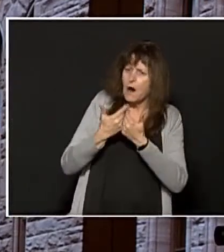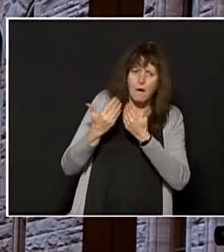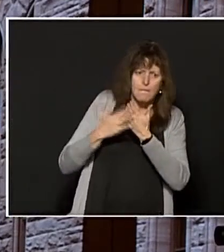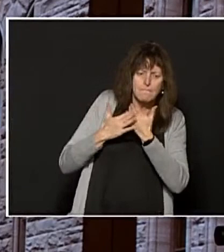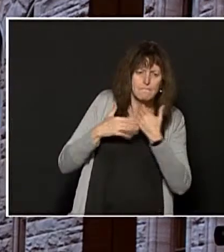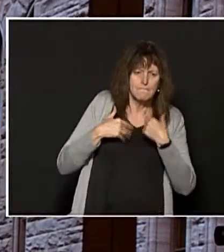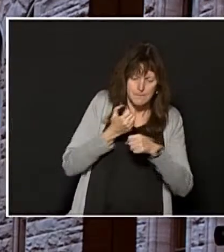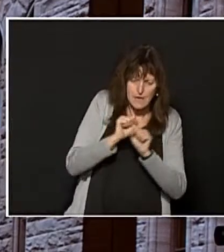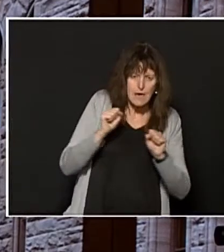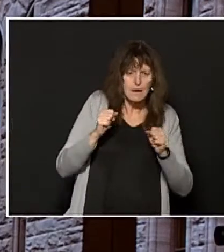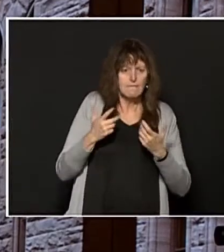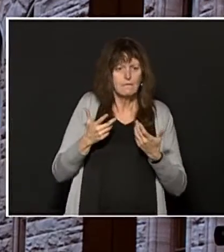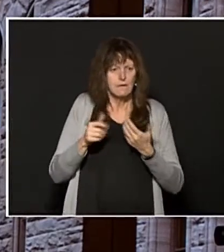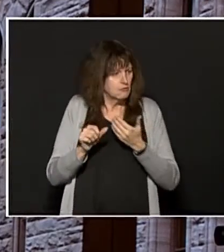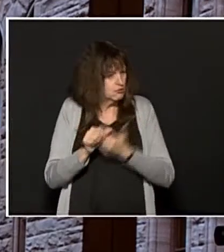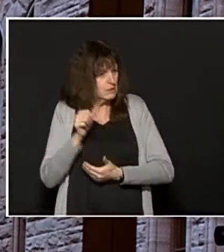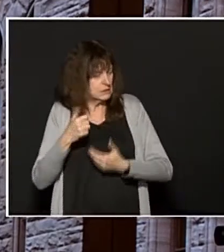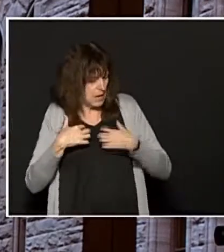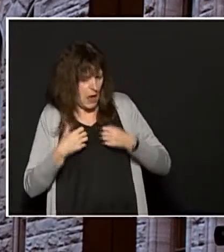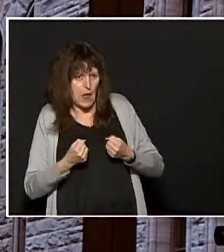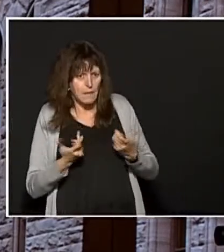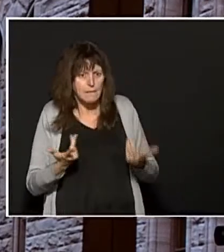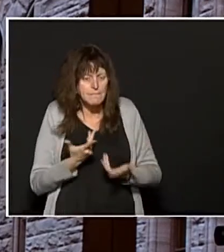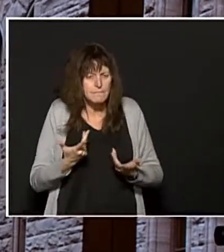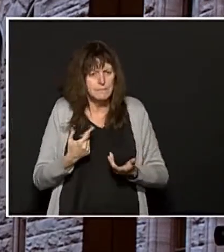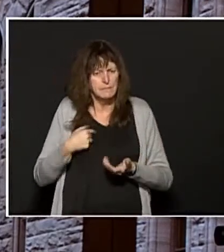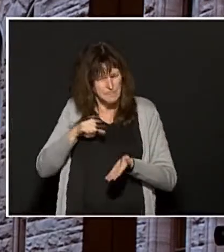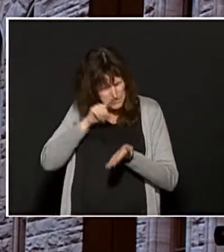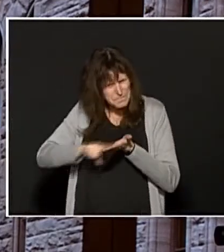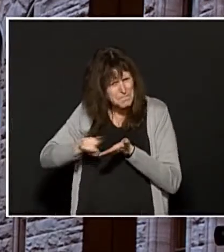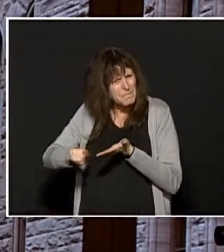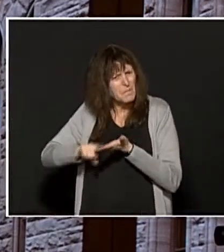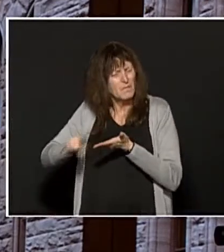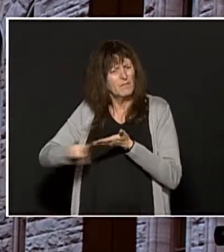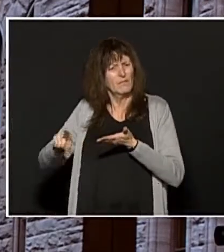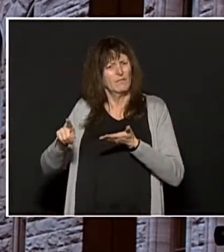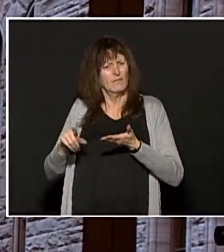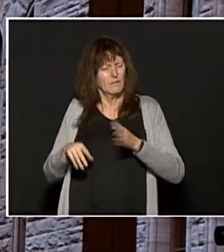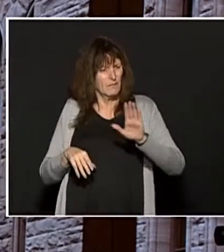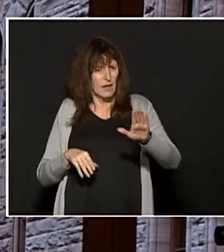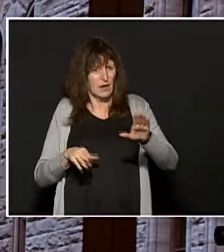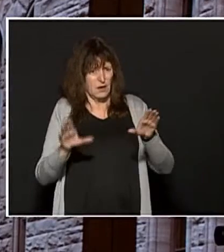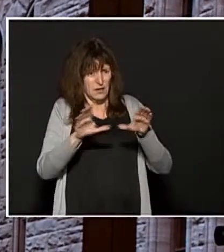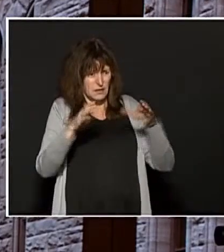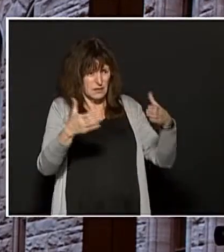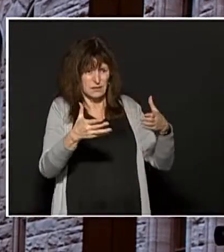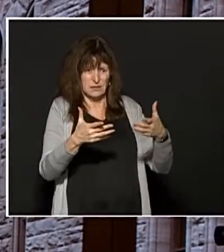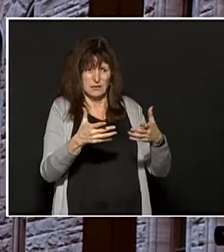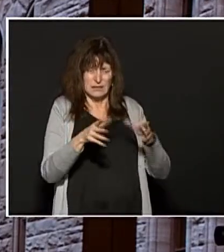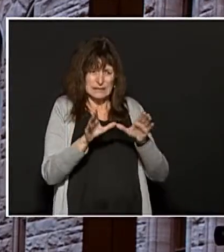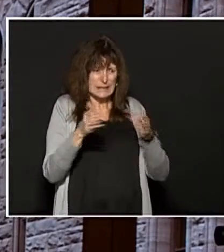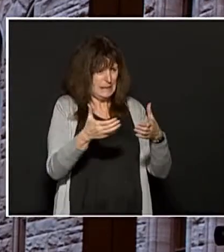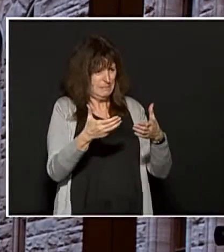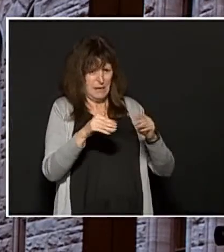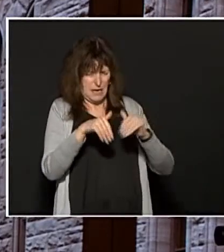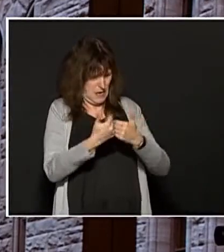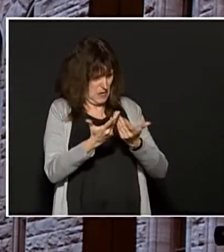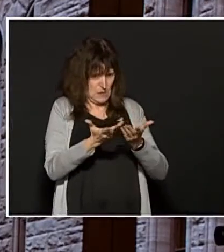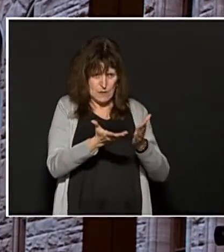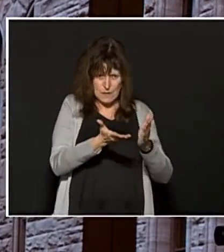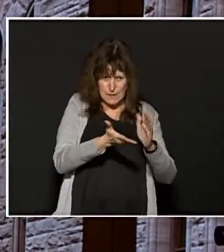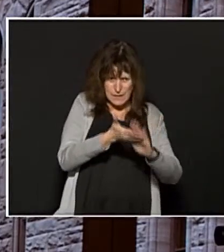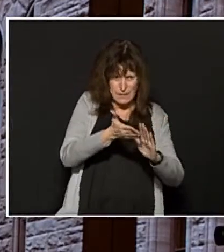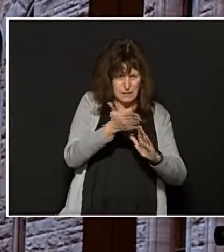those people and teammates or whoever you want to try and do things with. How do you do it in a safe way as we work in a